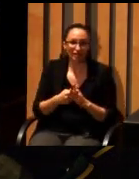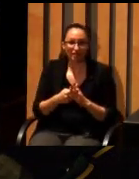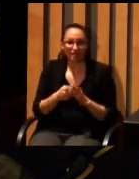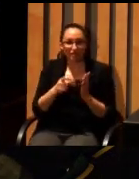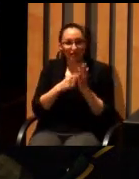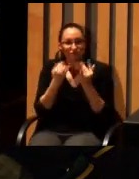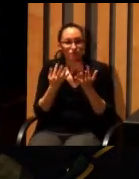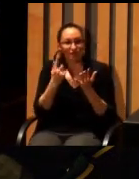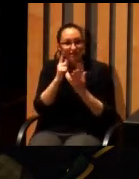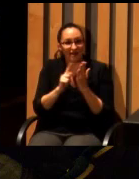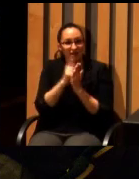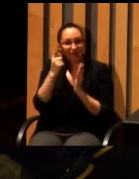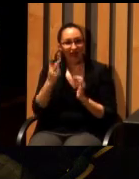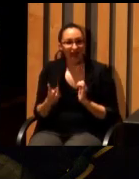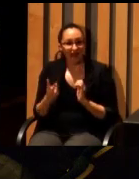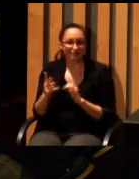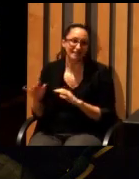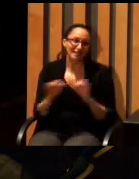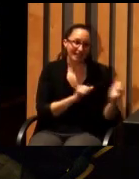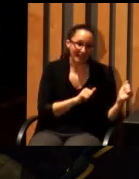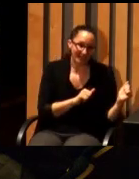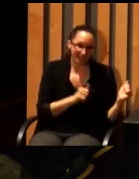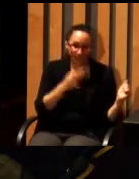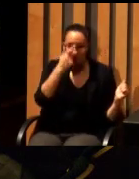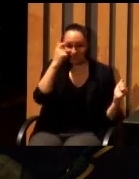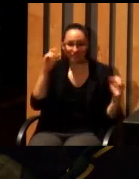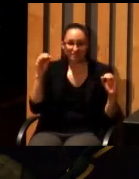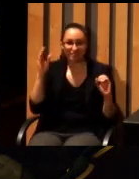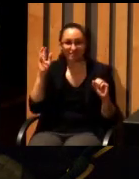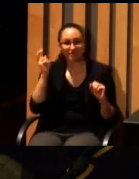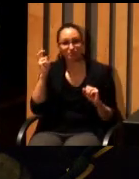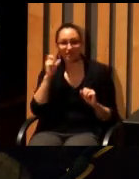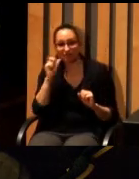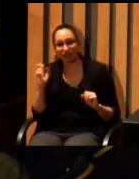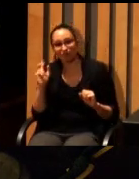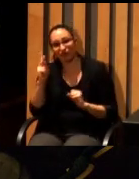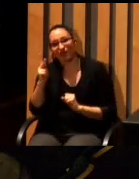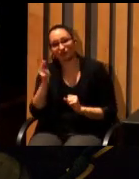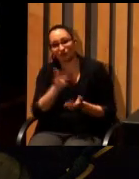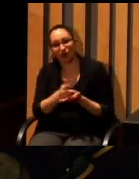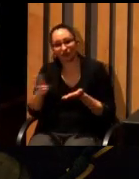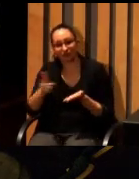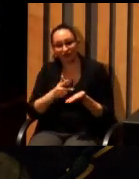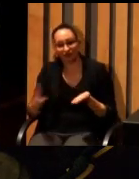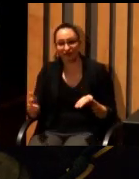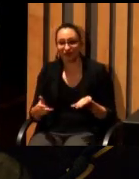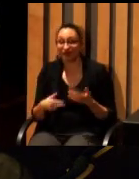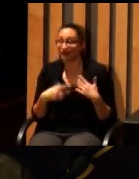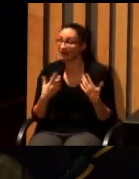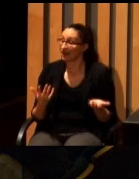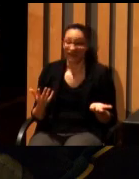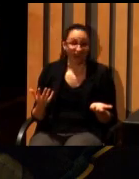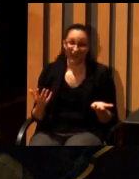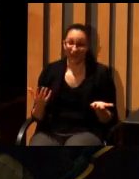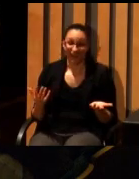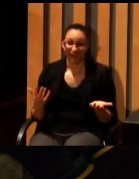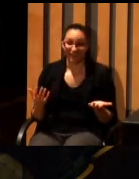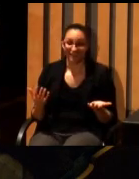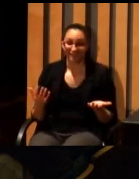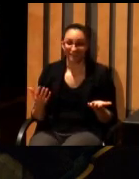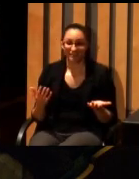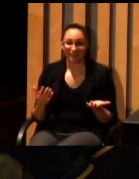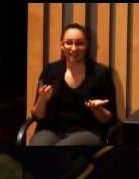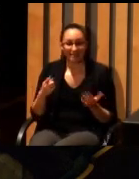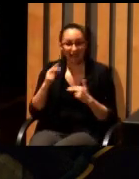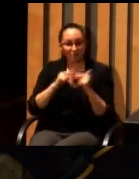wait about an hour and a half to kind of get out of there because there's no more buses going back to the parking lot. So it's a